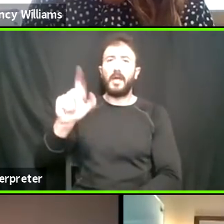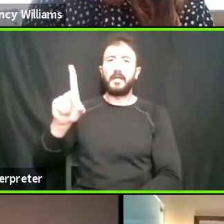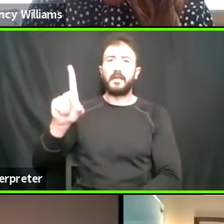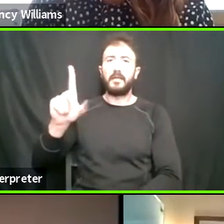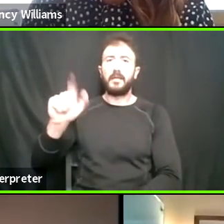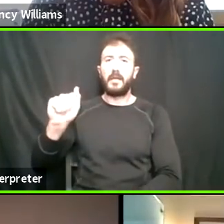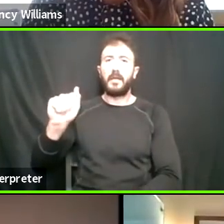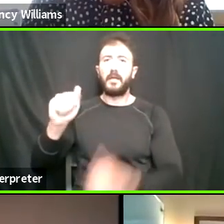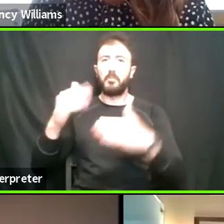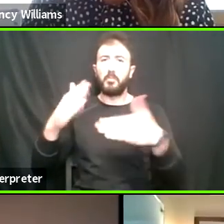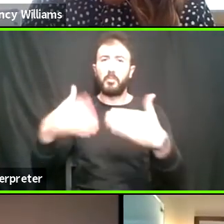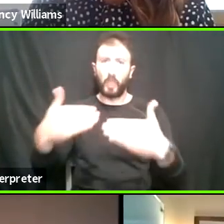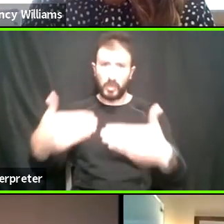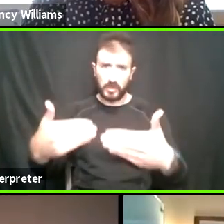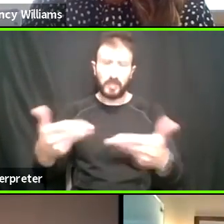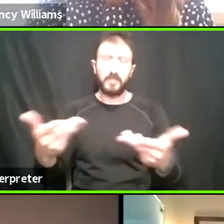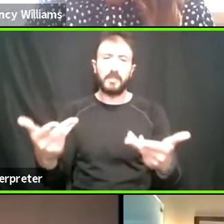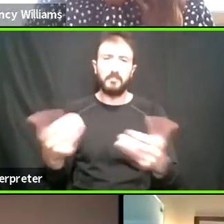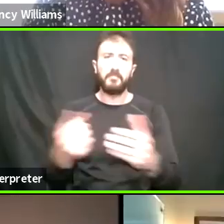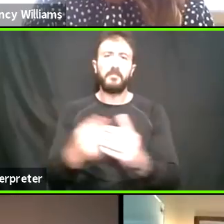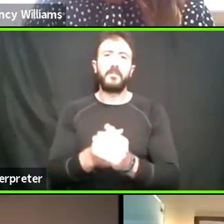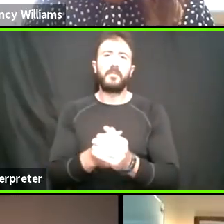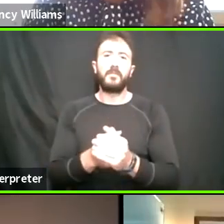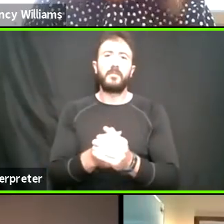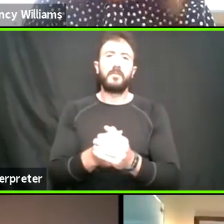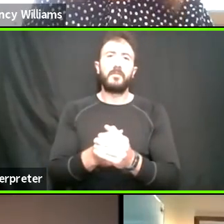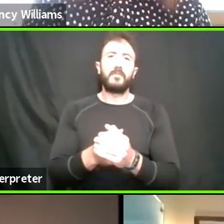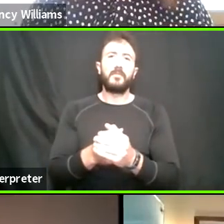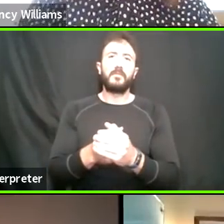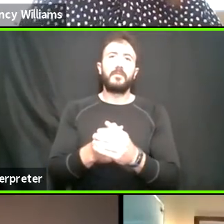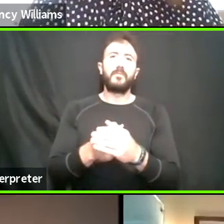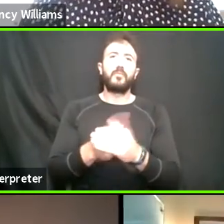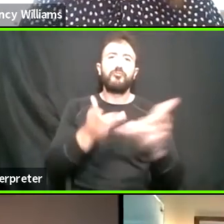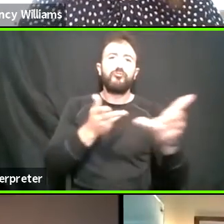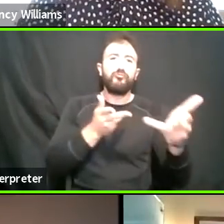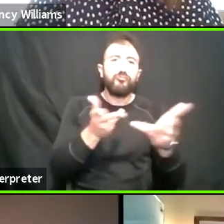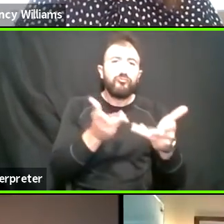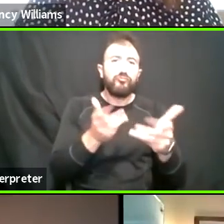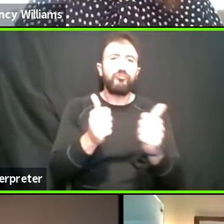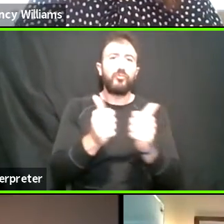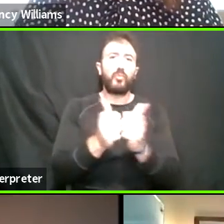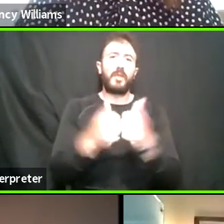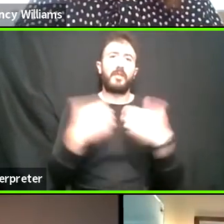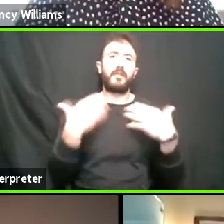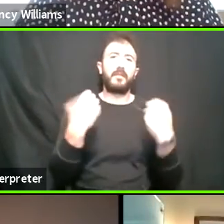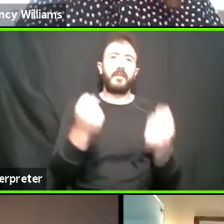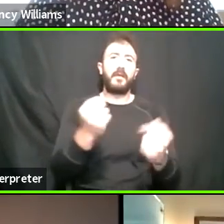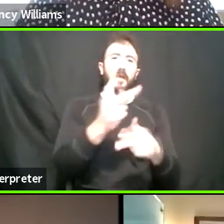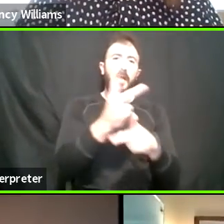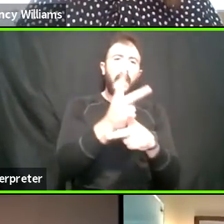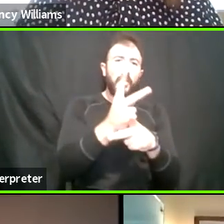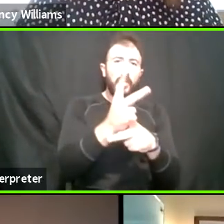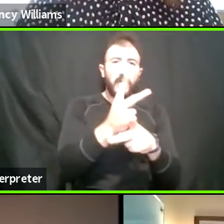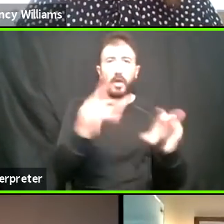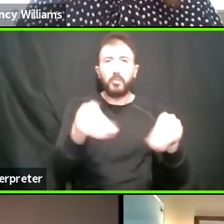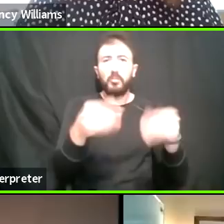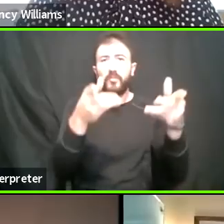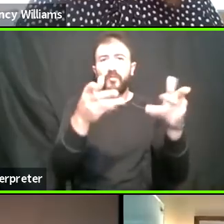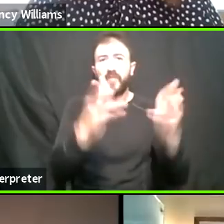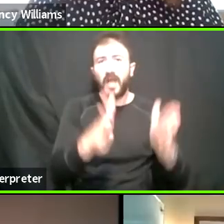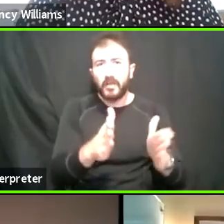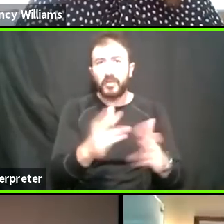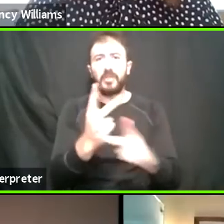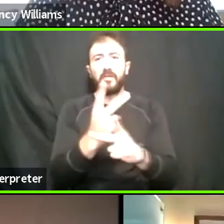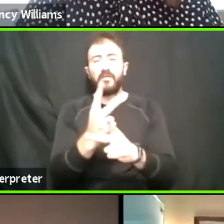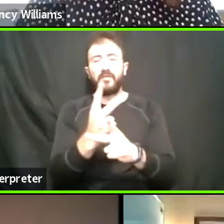some information from healthcare providers and we work on what an accommodation might be to allow that employee